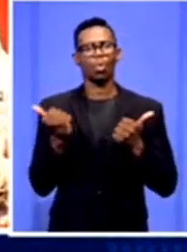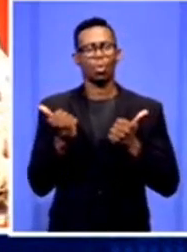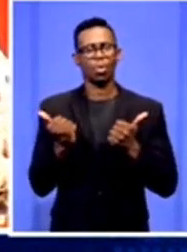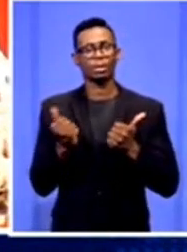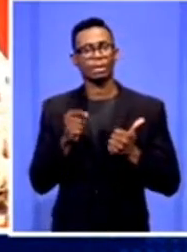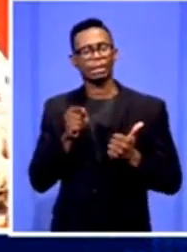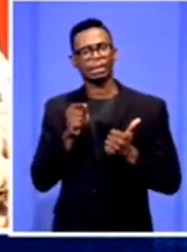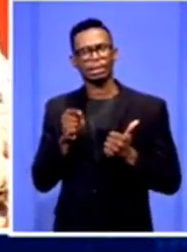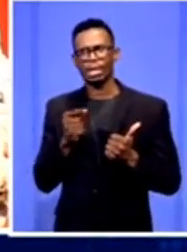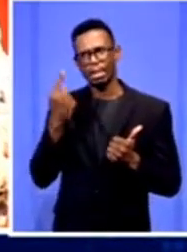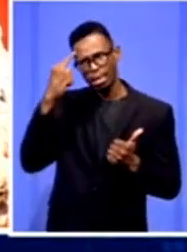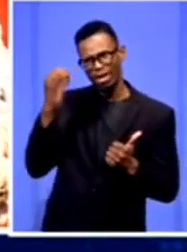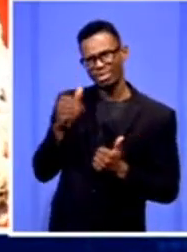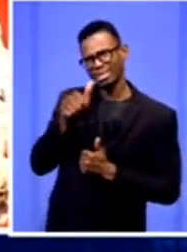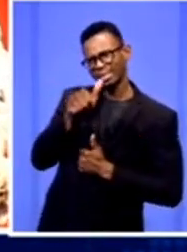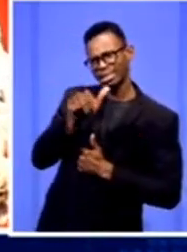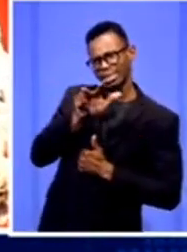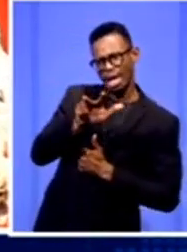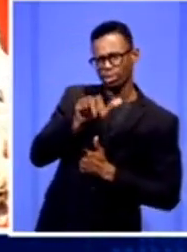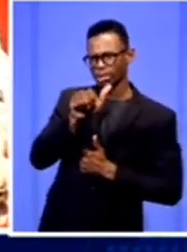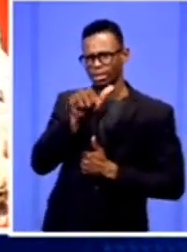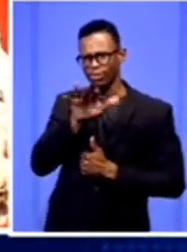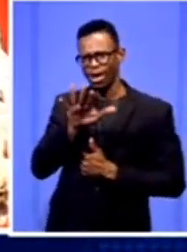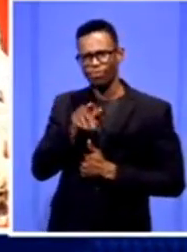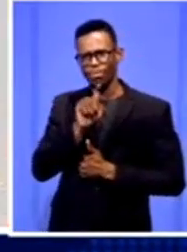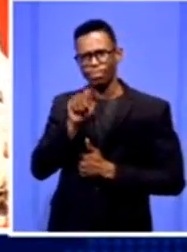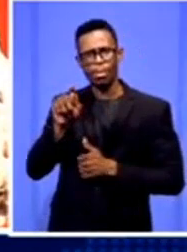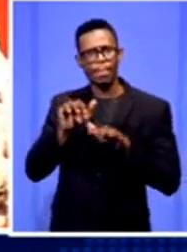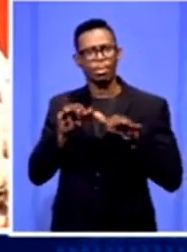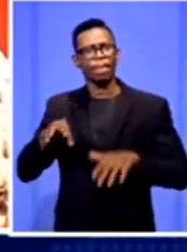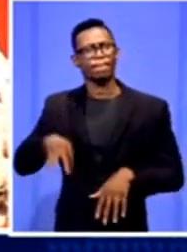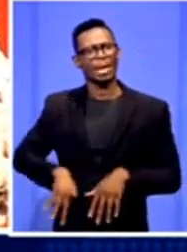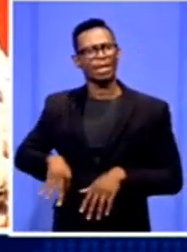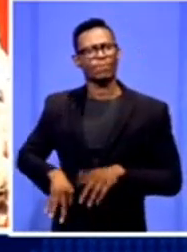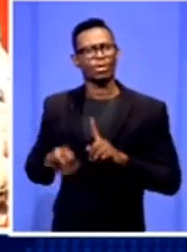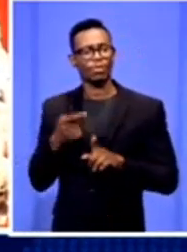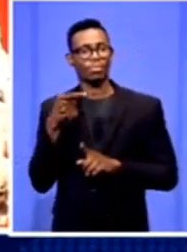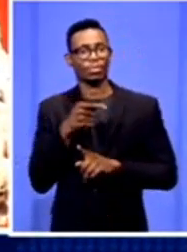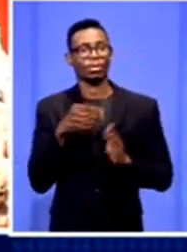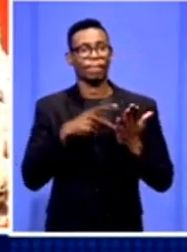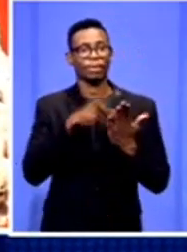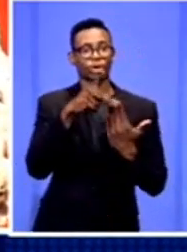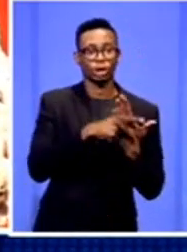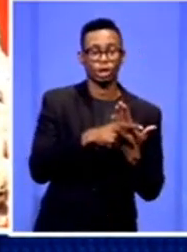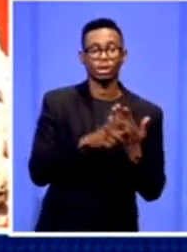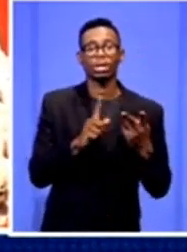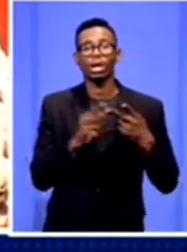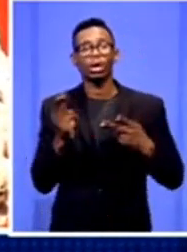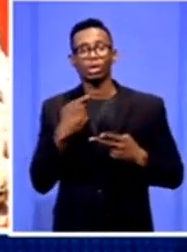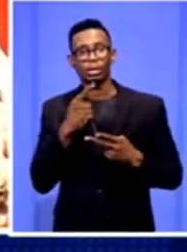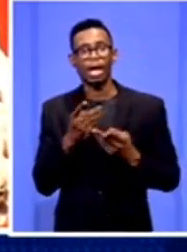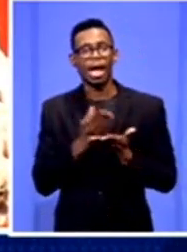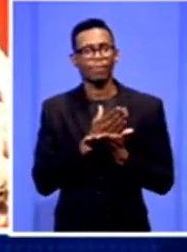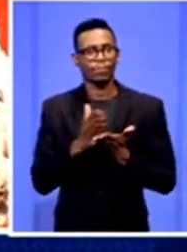65 or 68 beneficiaries benefiting from this, and also mentioning a few roads where they have started road construction